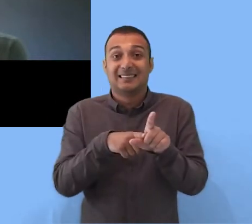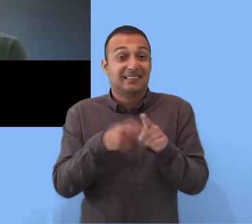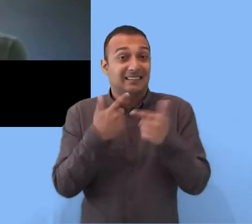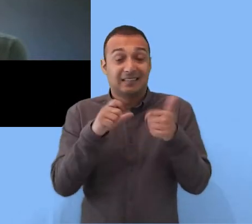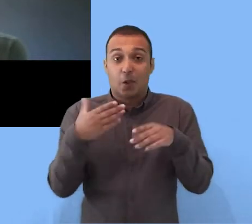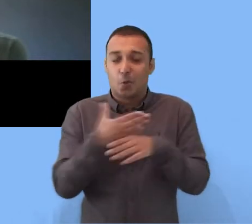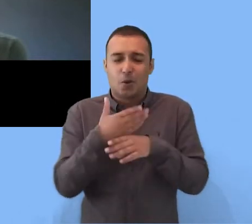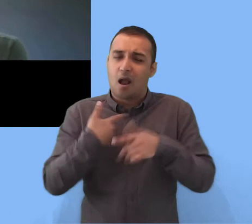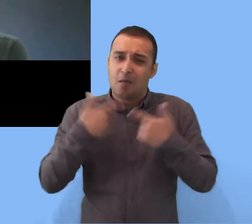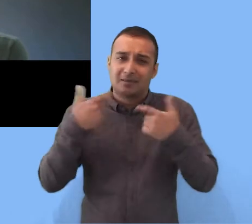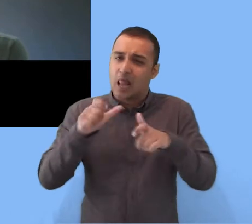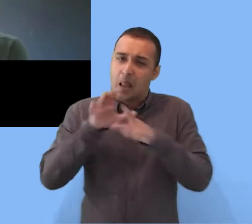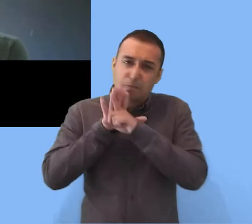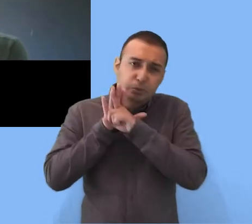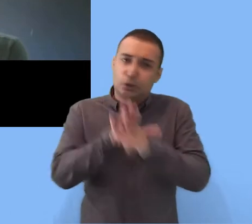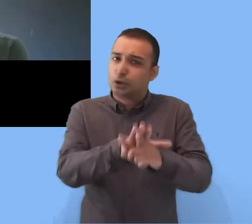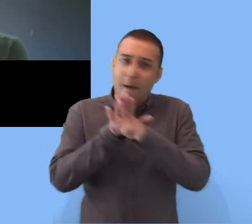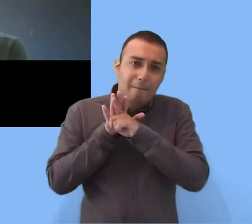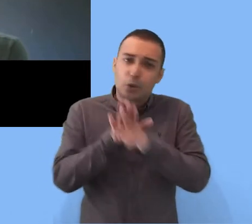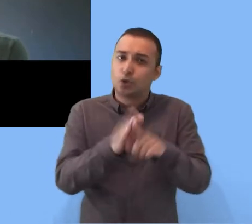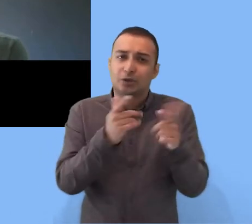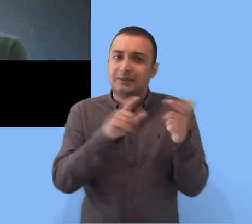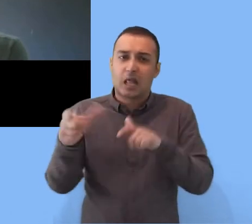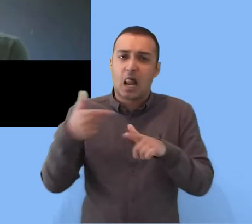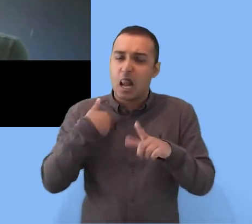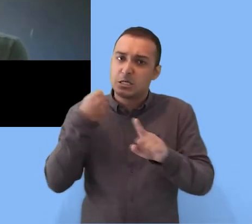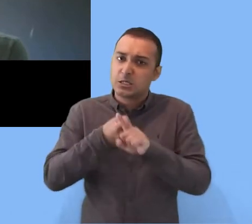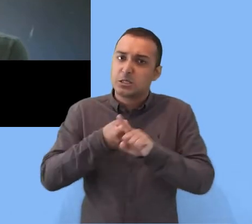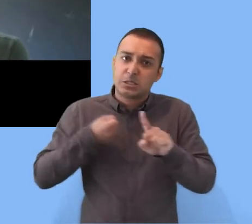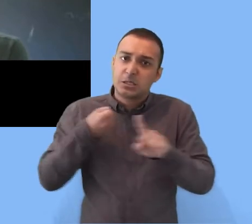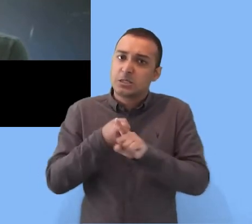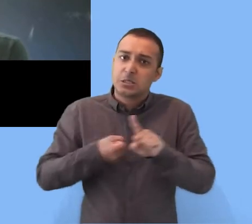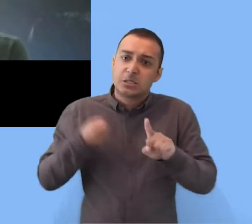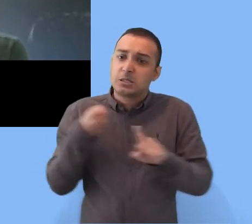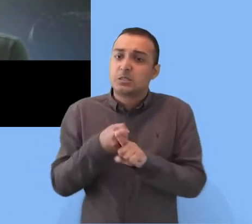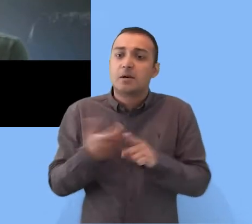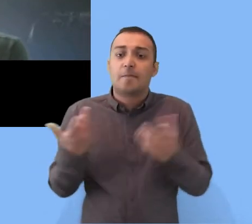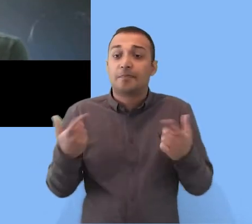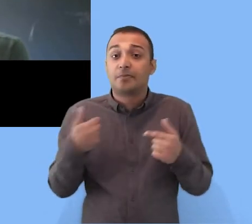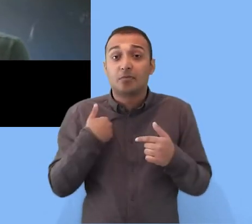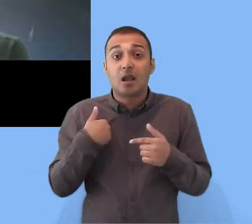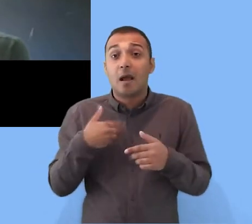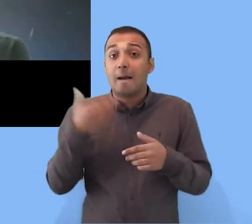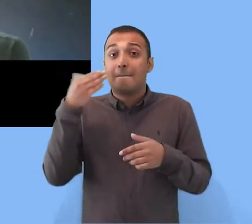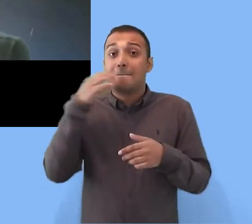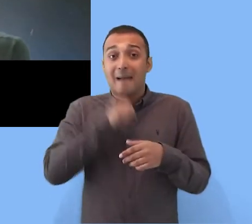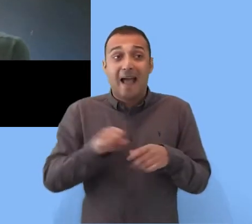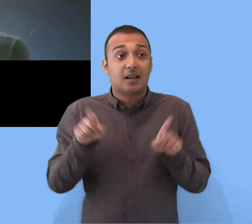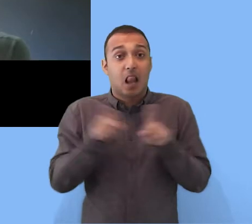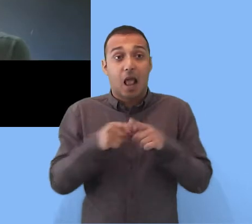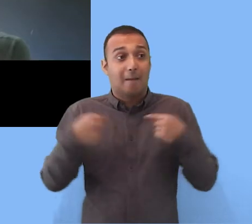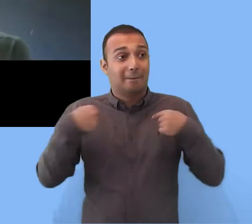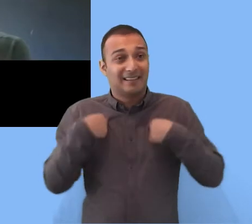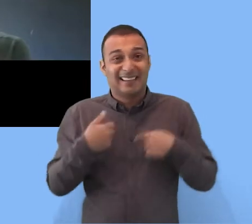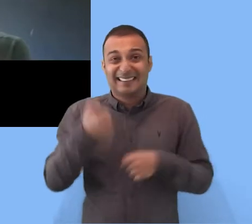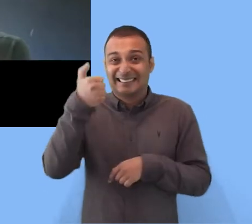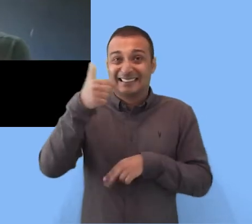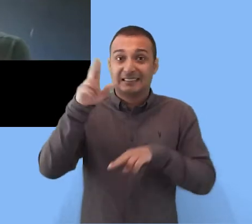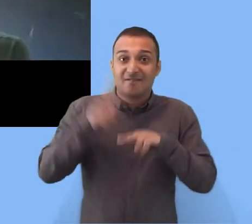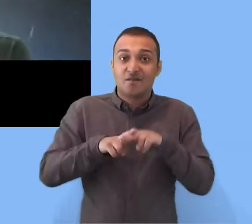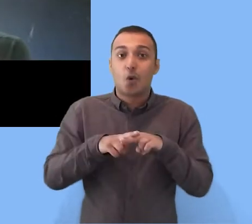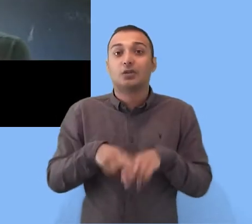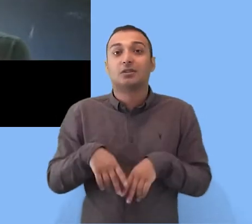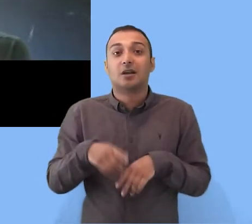pushing, man, and I'm still representing, you know, being that advocate and showing men that look like me, with hair like me, 6 foot, gold